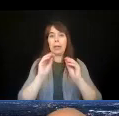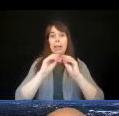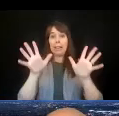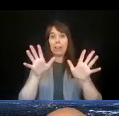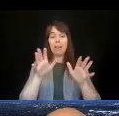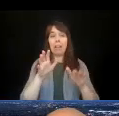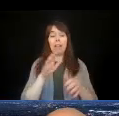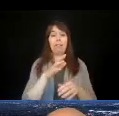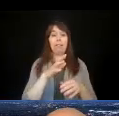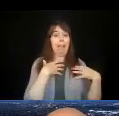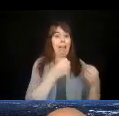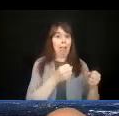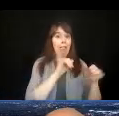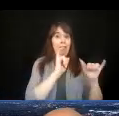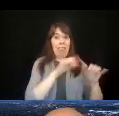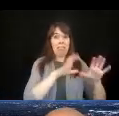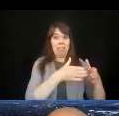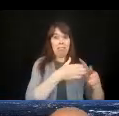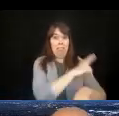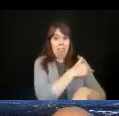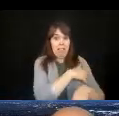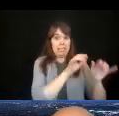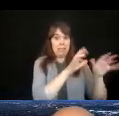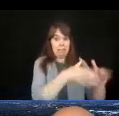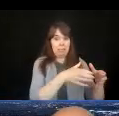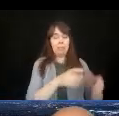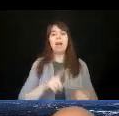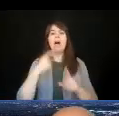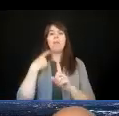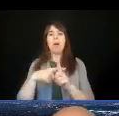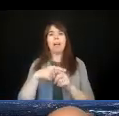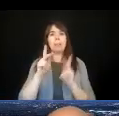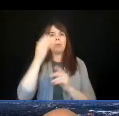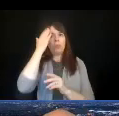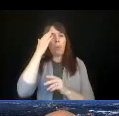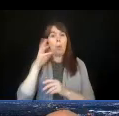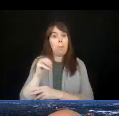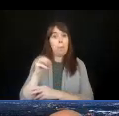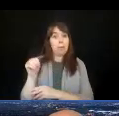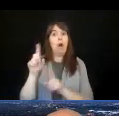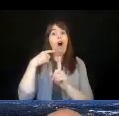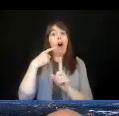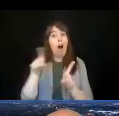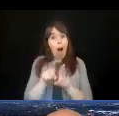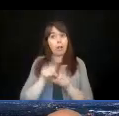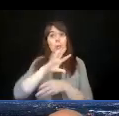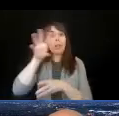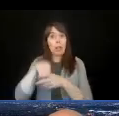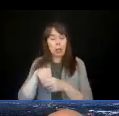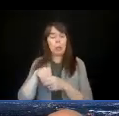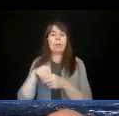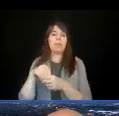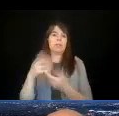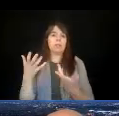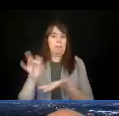the arm that represents our health system. And we're making sure Michigan Medicine is clearly underneath both the health